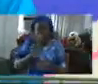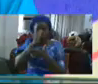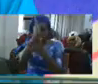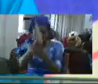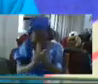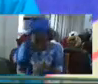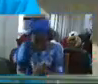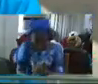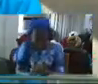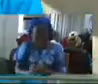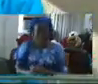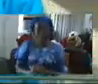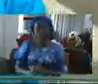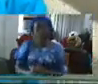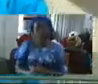What do I call that one?